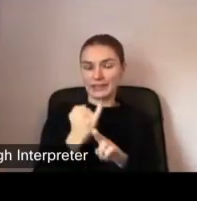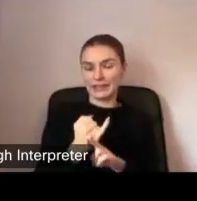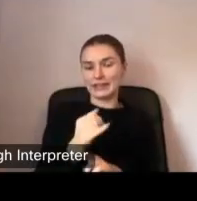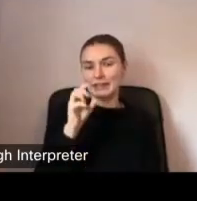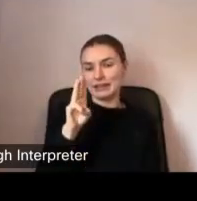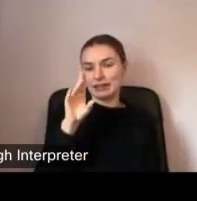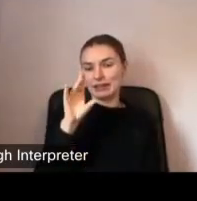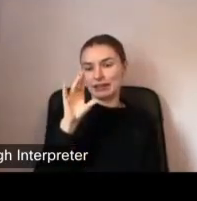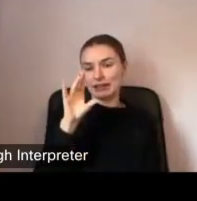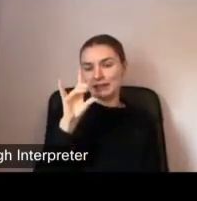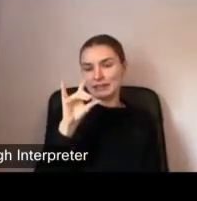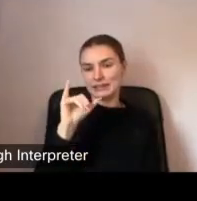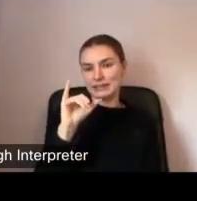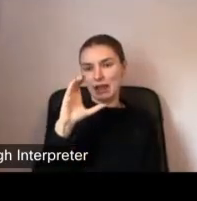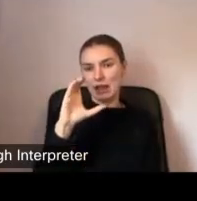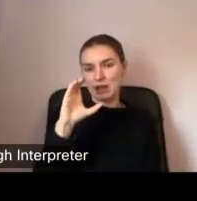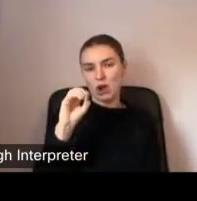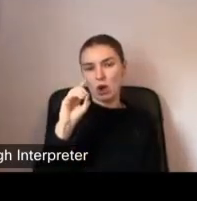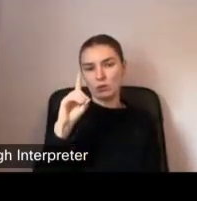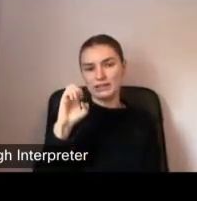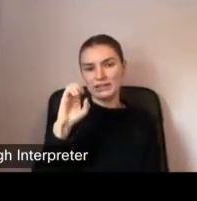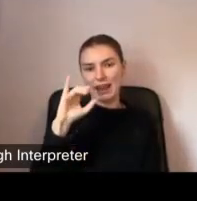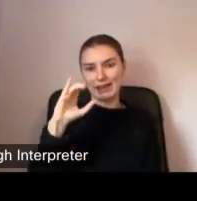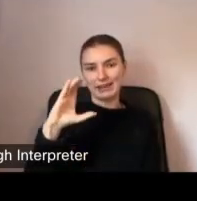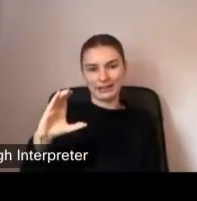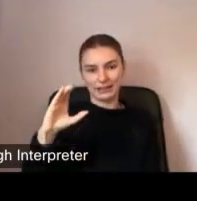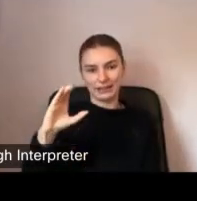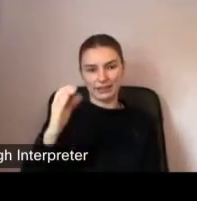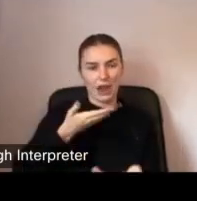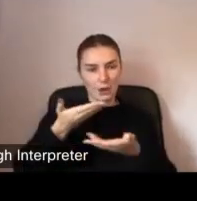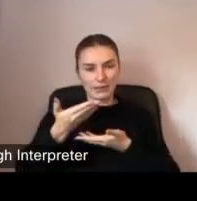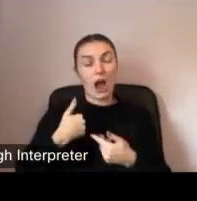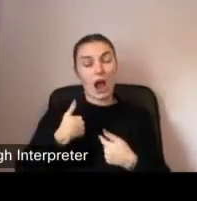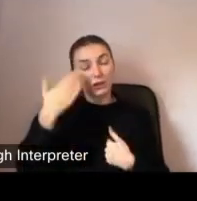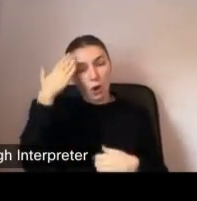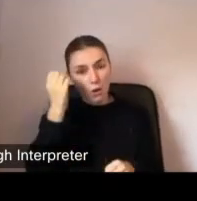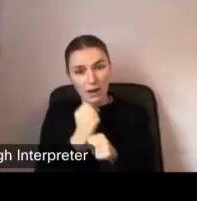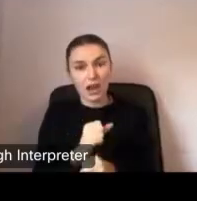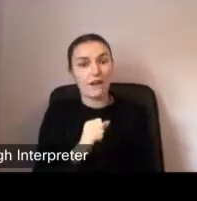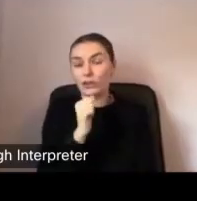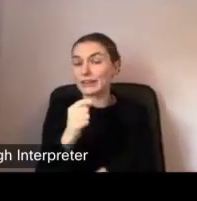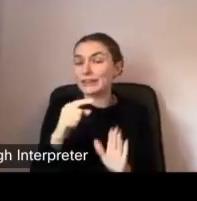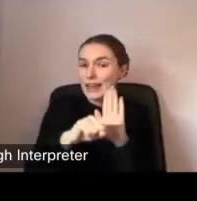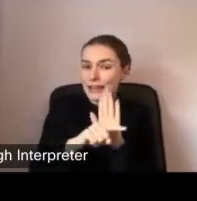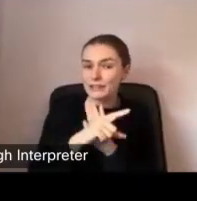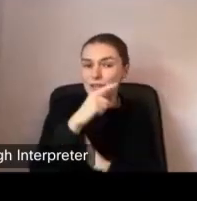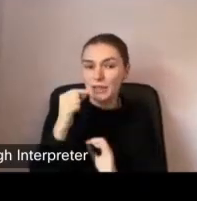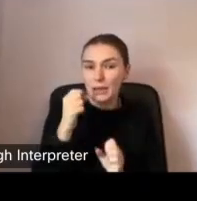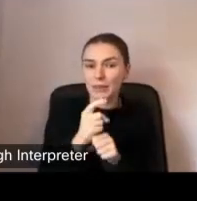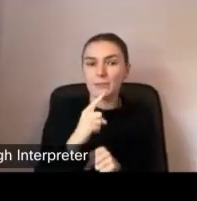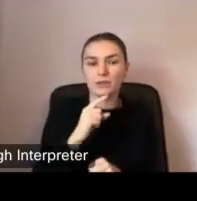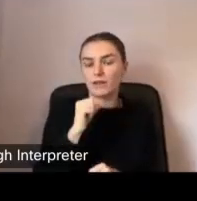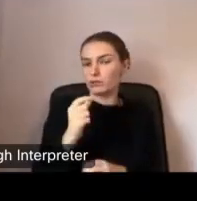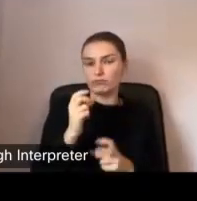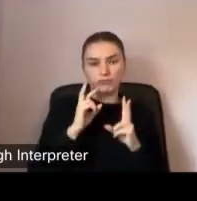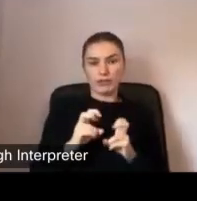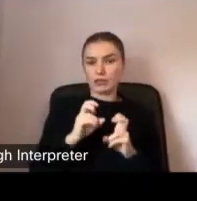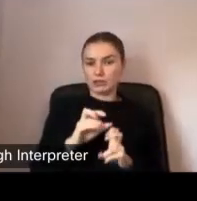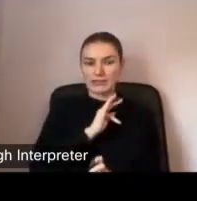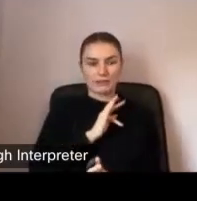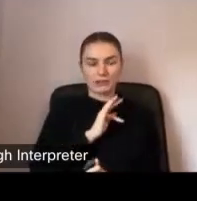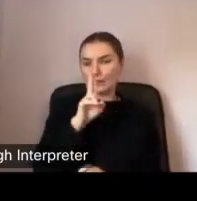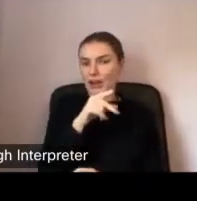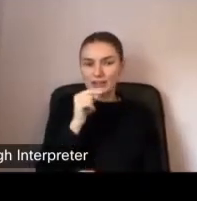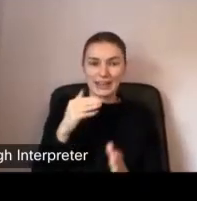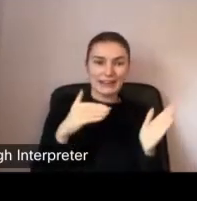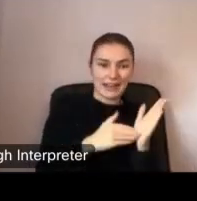of it. I don't have anything negative to say about it, but I haven't done any research into it, so I'm not going to say yes